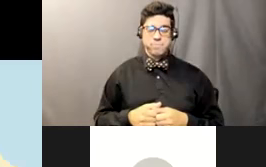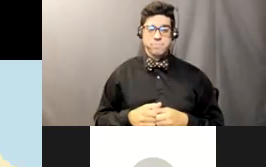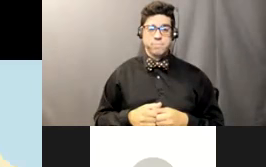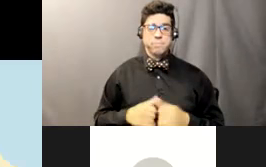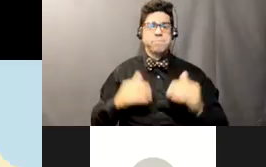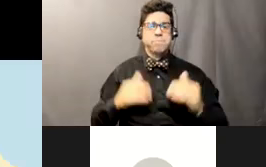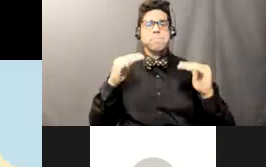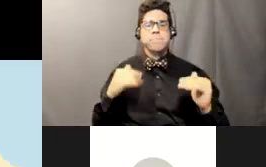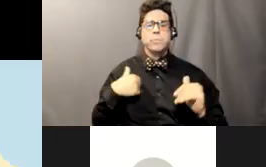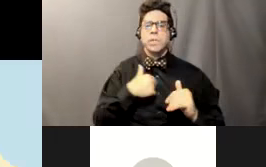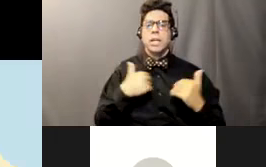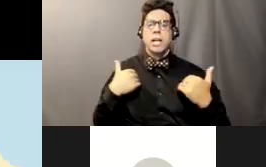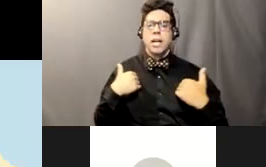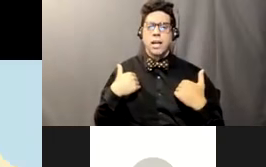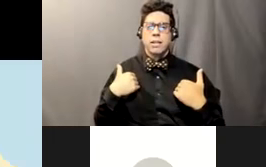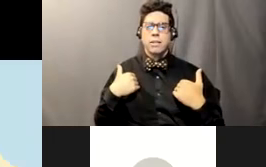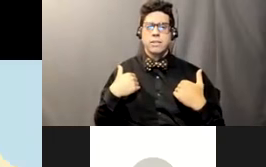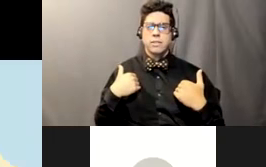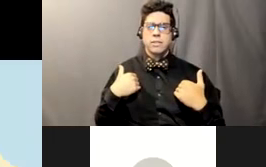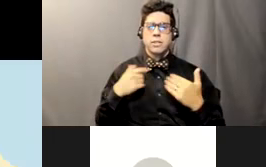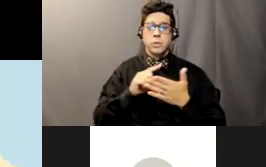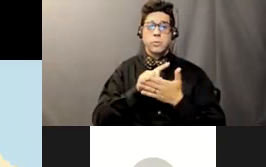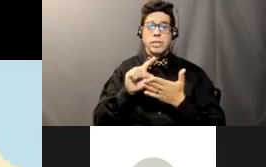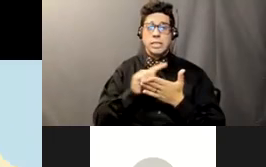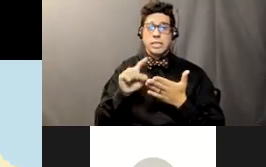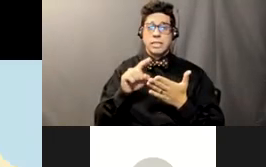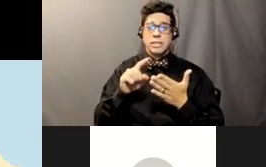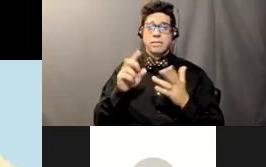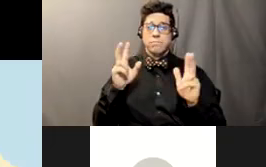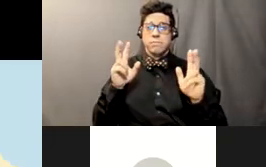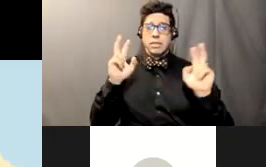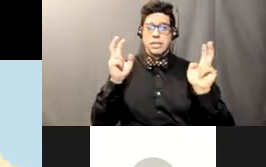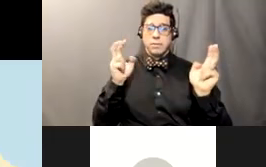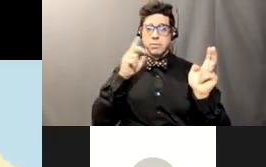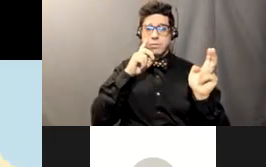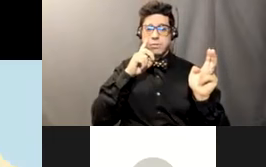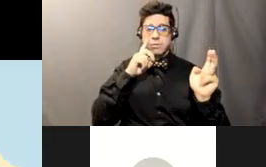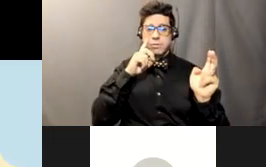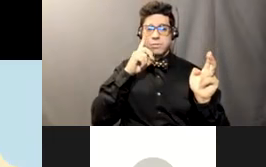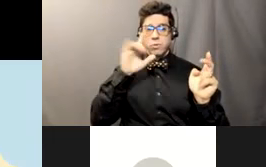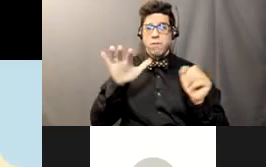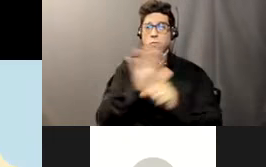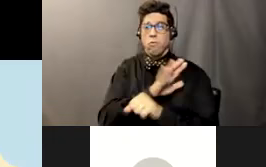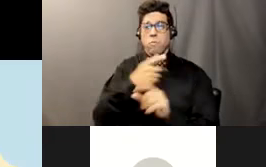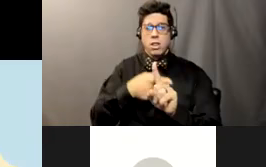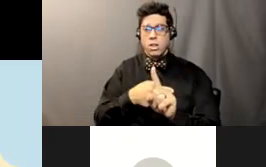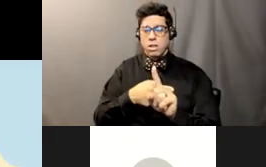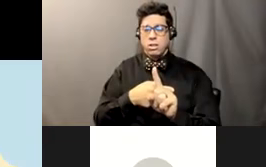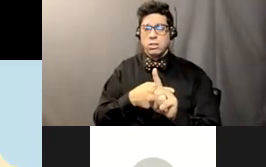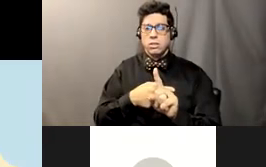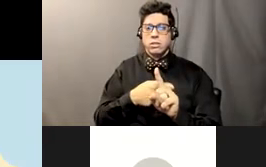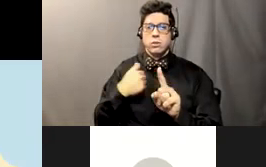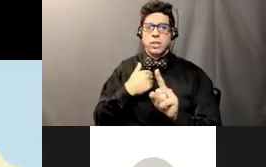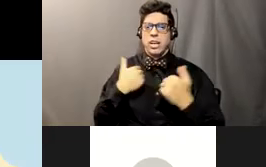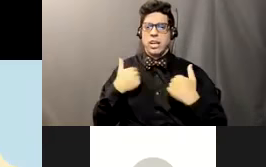And then we had weekly themes for the activities because we went for the entire month, right? So we had week